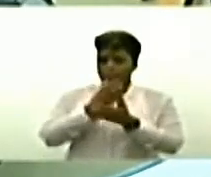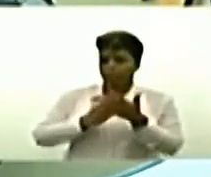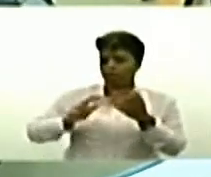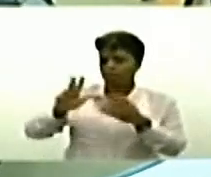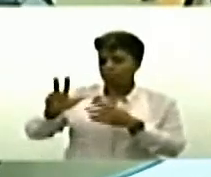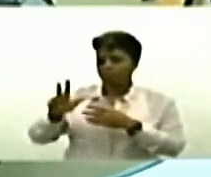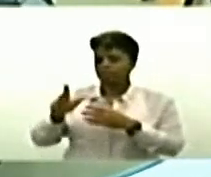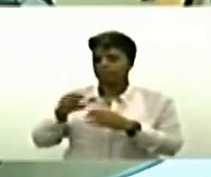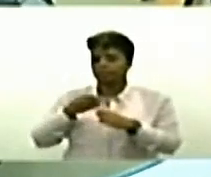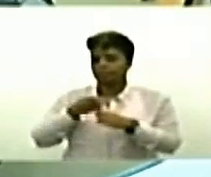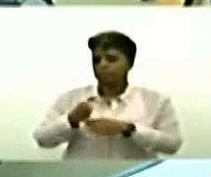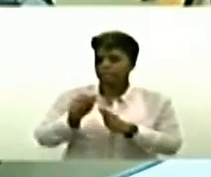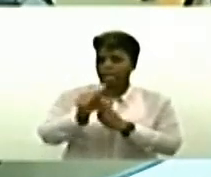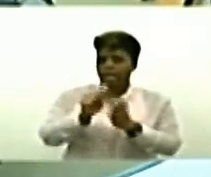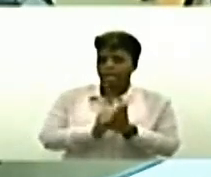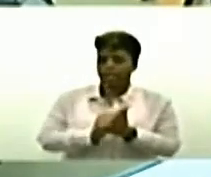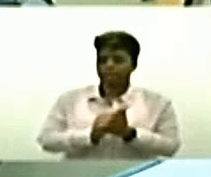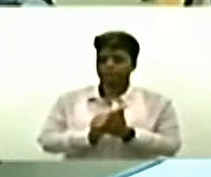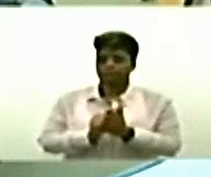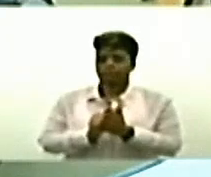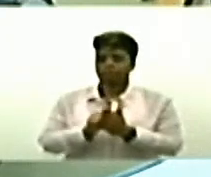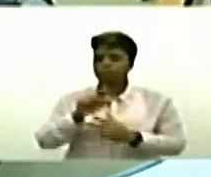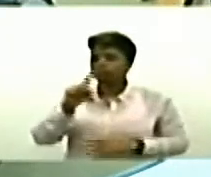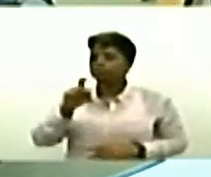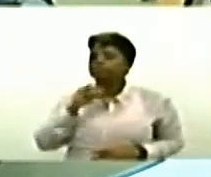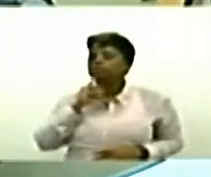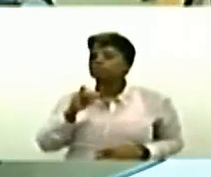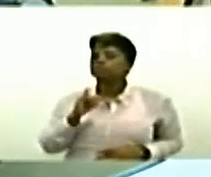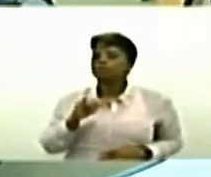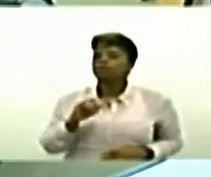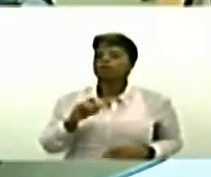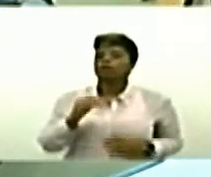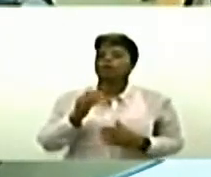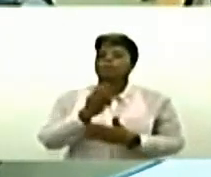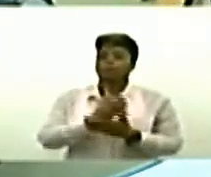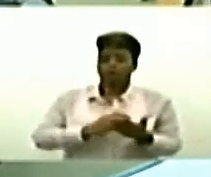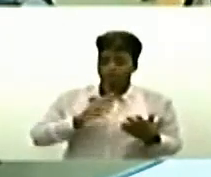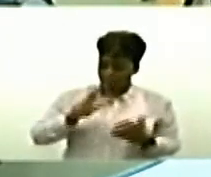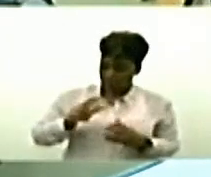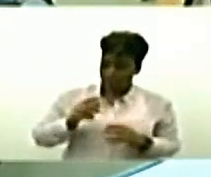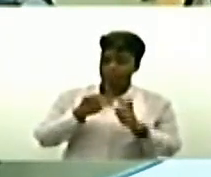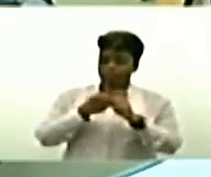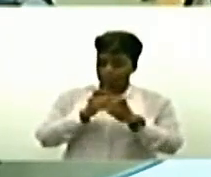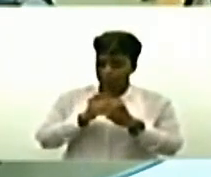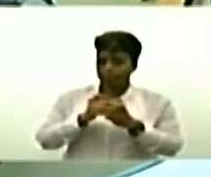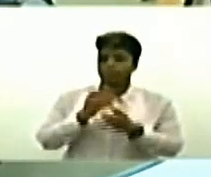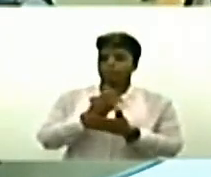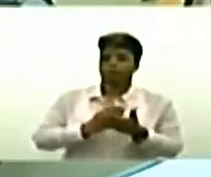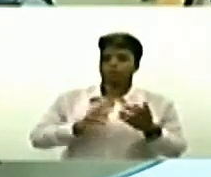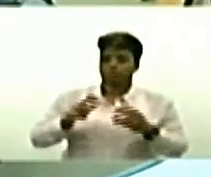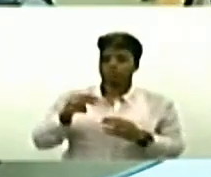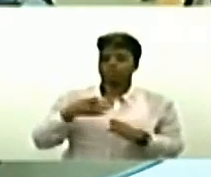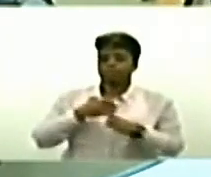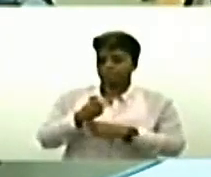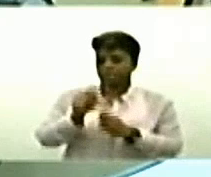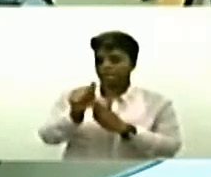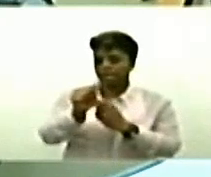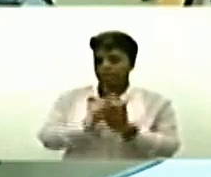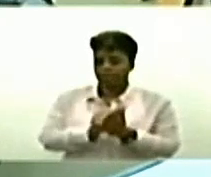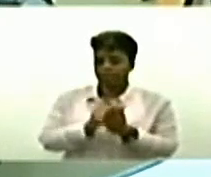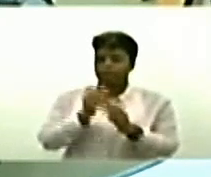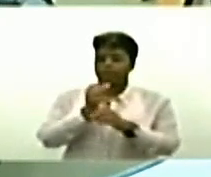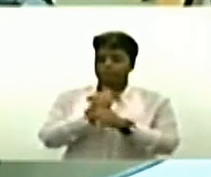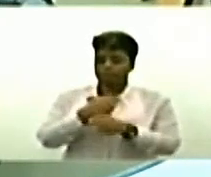Act. Honourable members, the question is Clause 3, amendment to Section 3 of Principal Act, forms part of